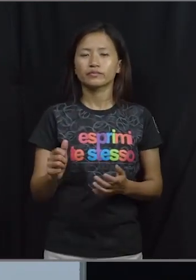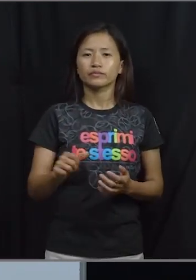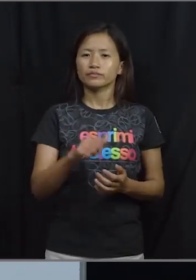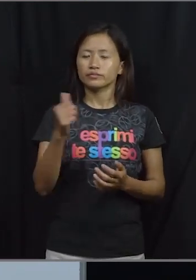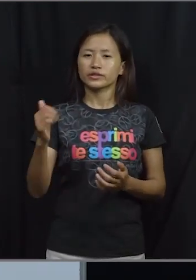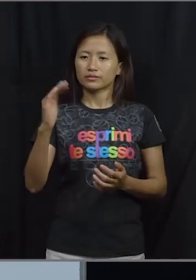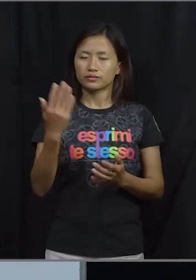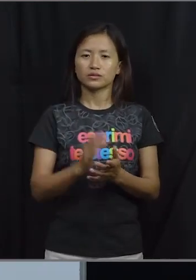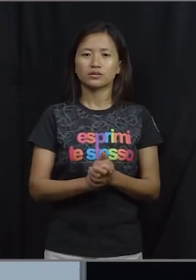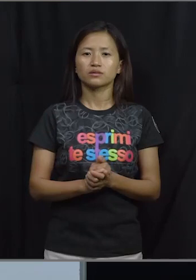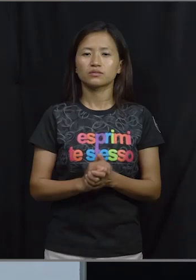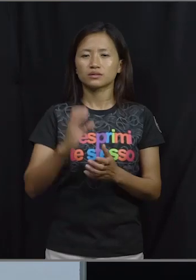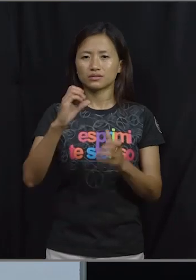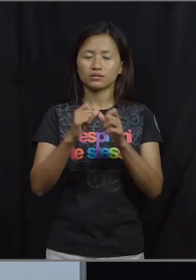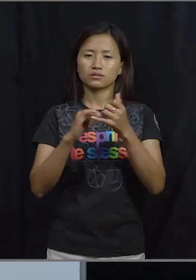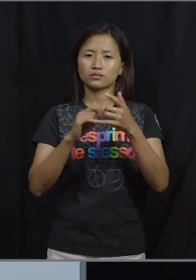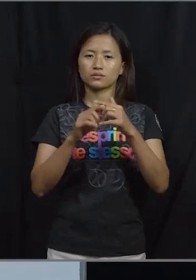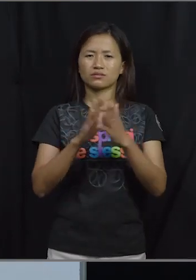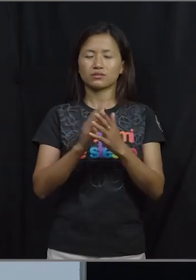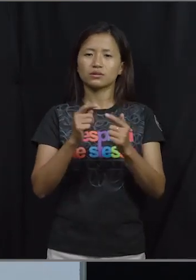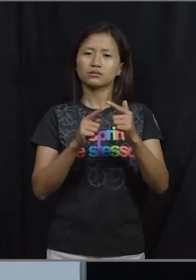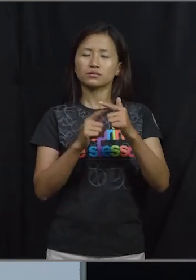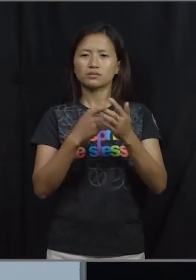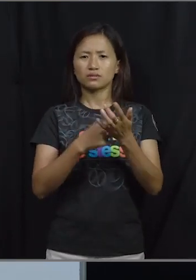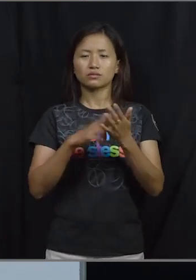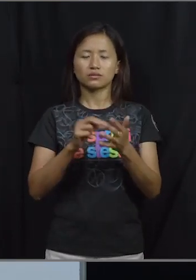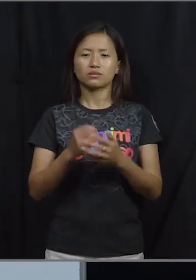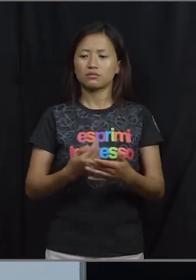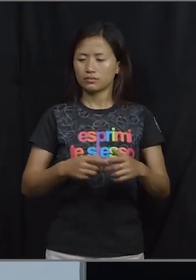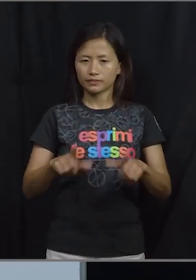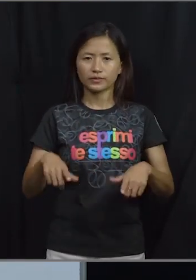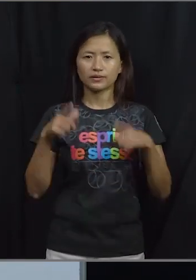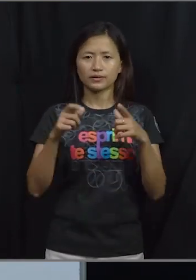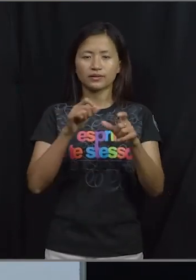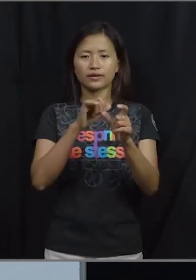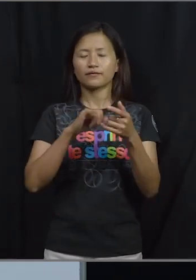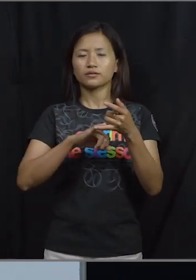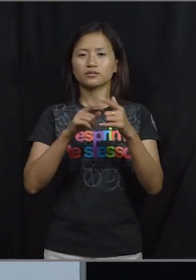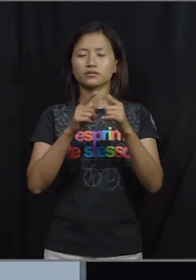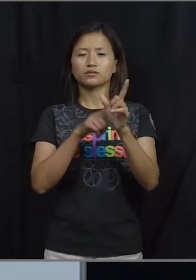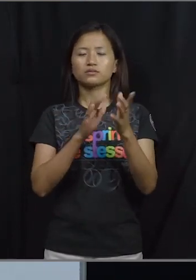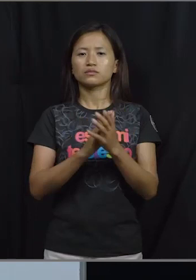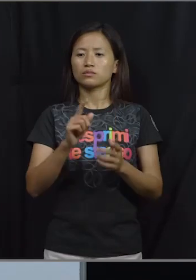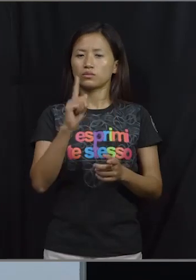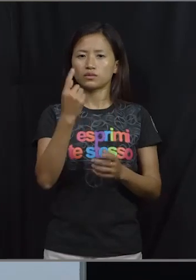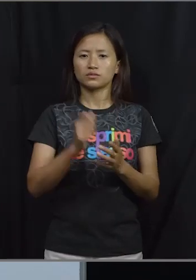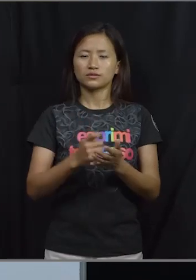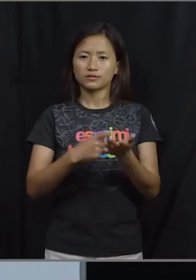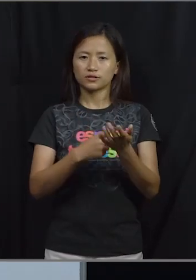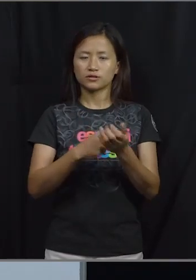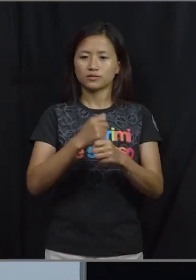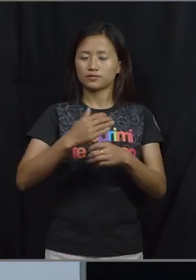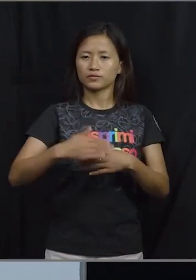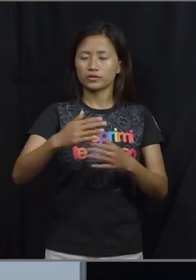some customs and traditions or some lifestyles are inherited from one generation to another, isn't